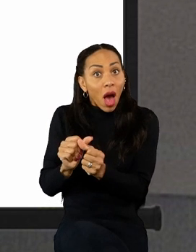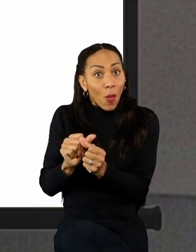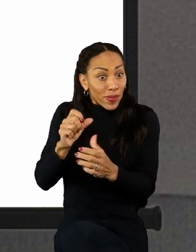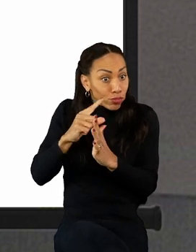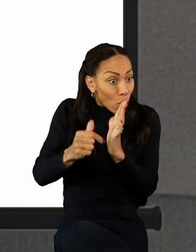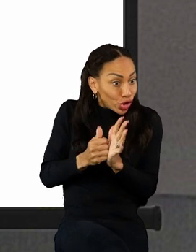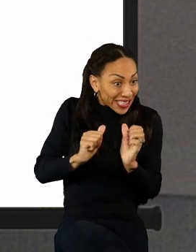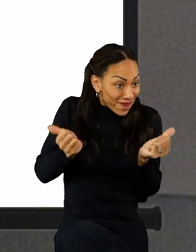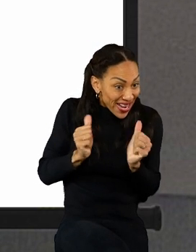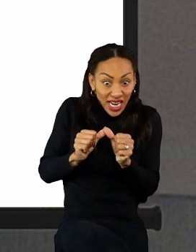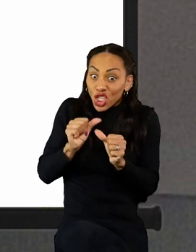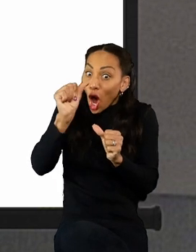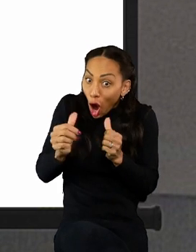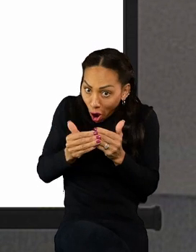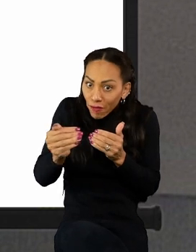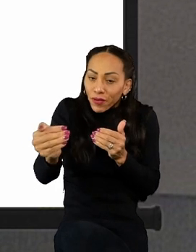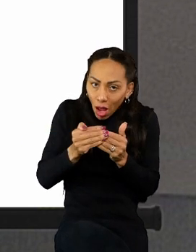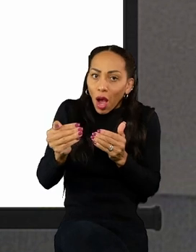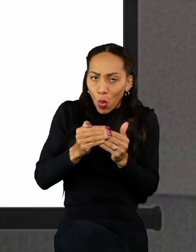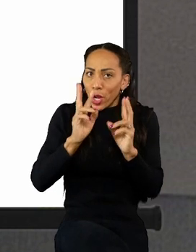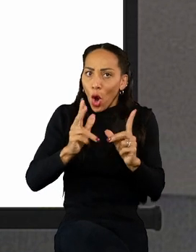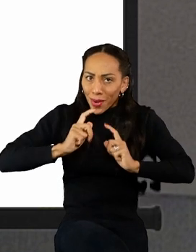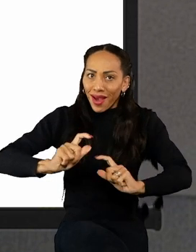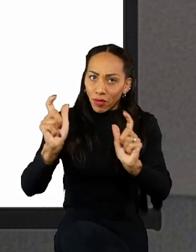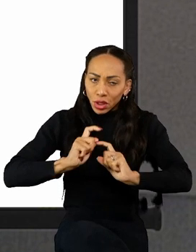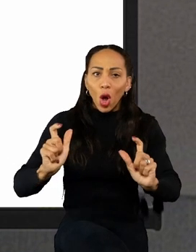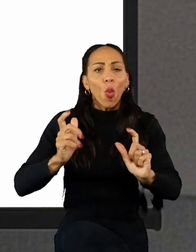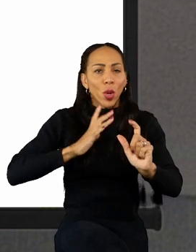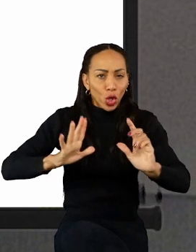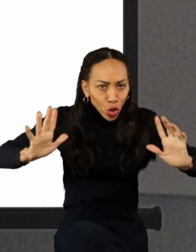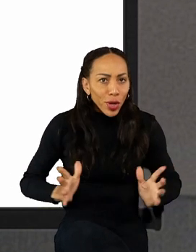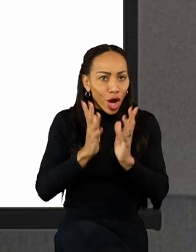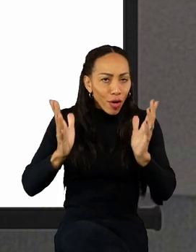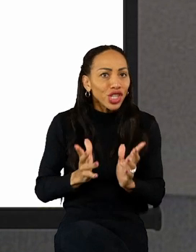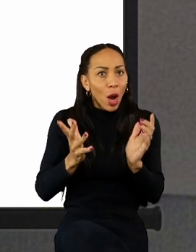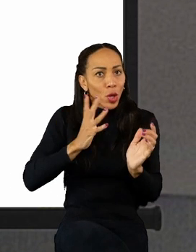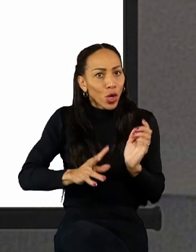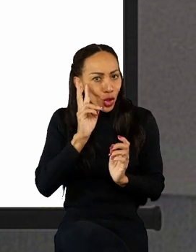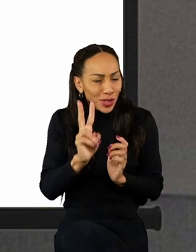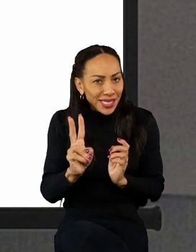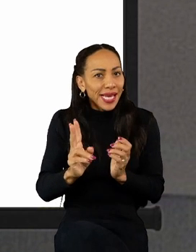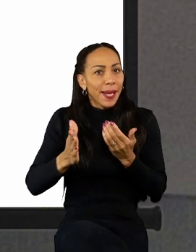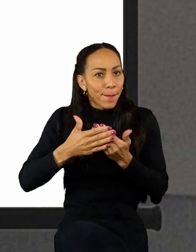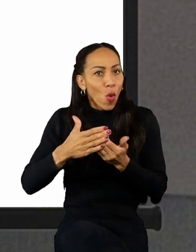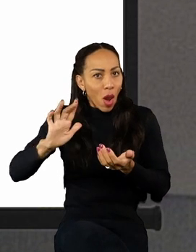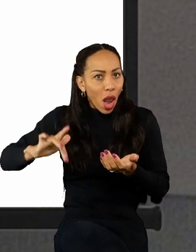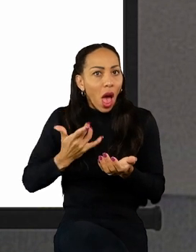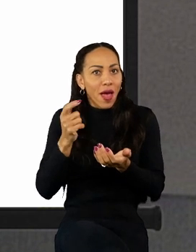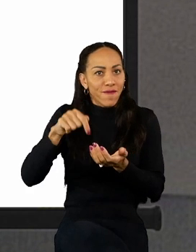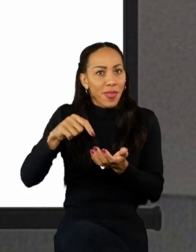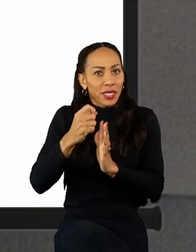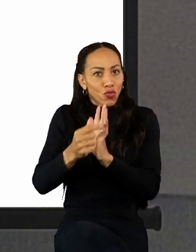project. And that's what we're really, really wanting to encourage, and we would like to see happen,